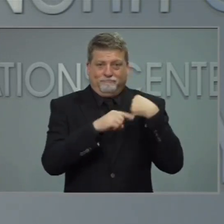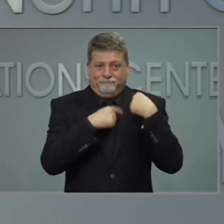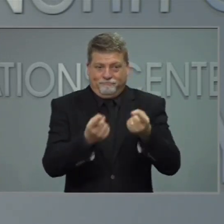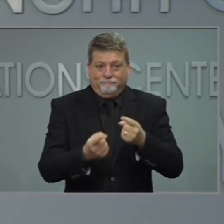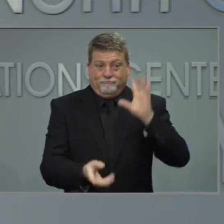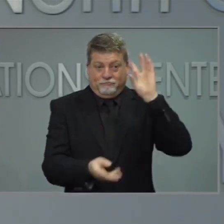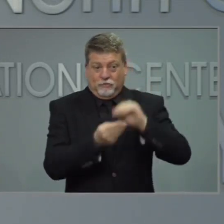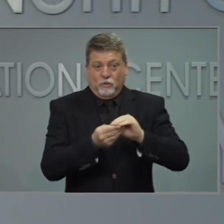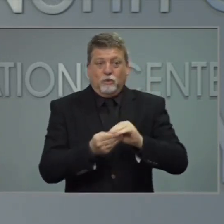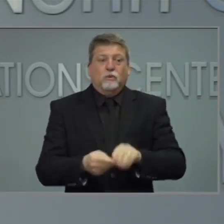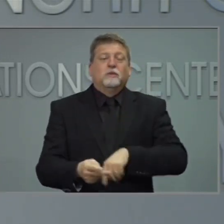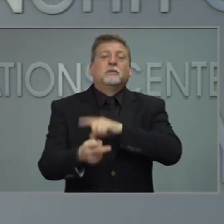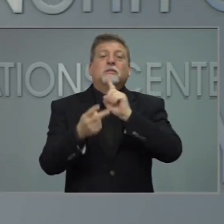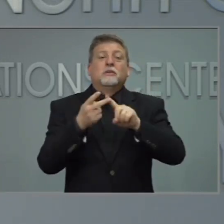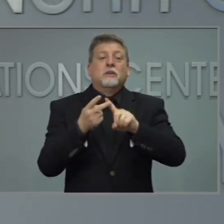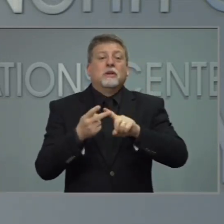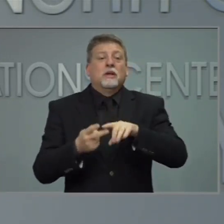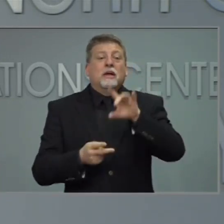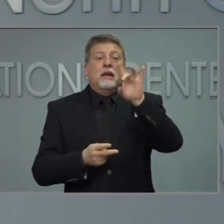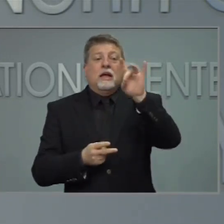in the hospital, and sadly,